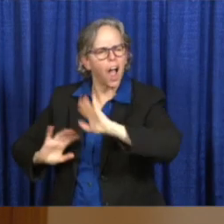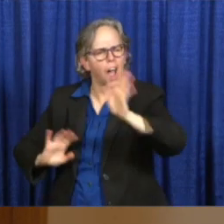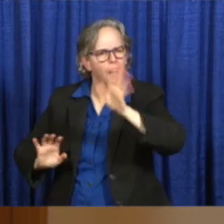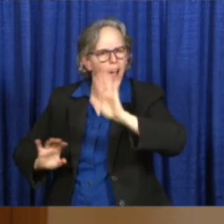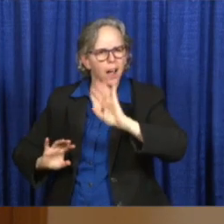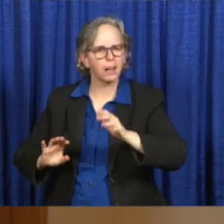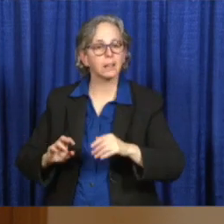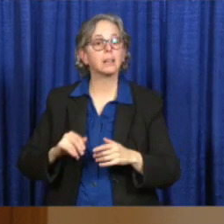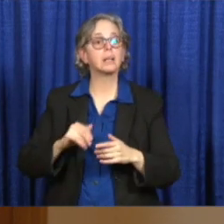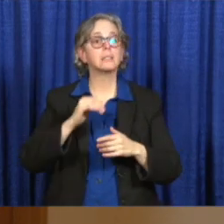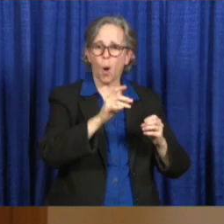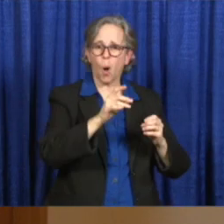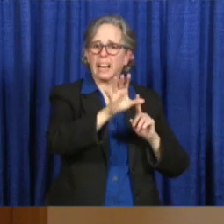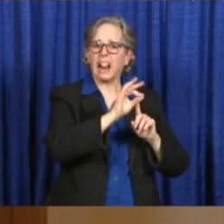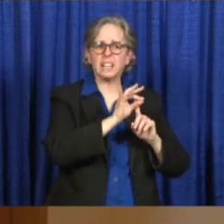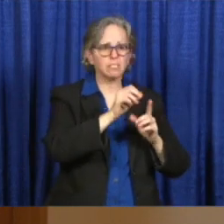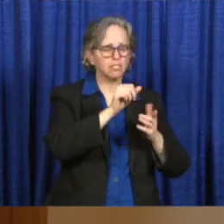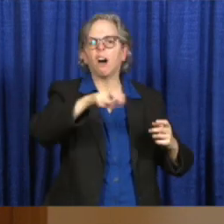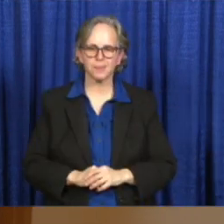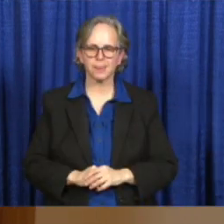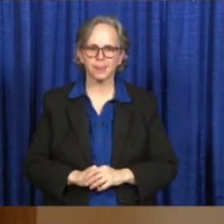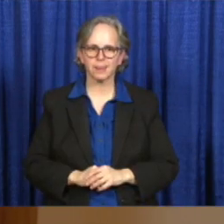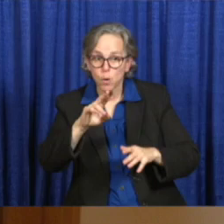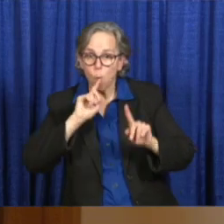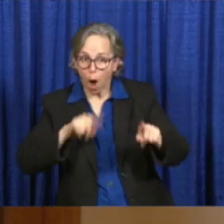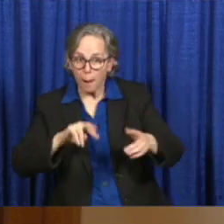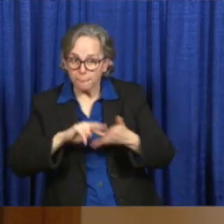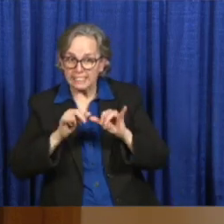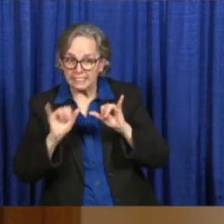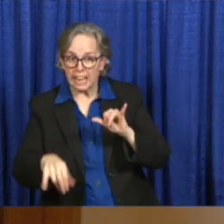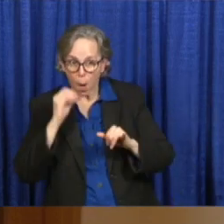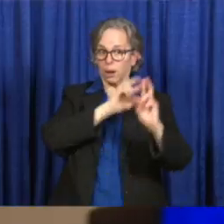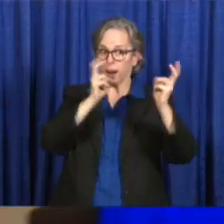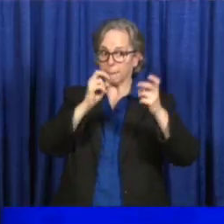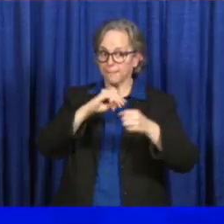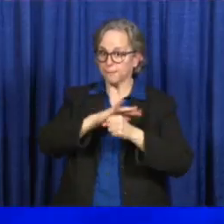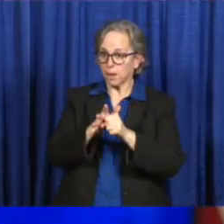other hospitals that I've spoken for other